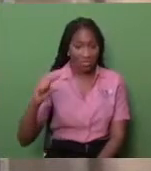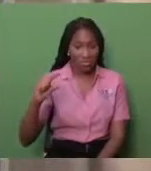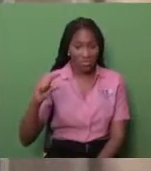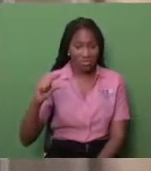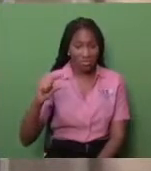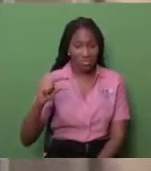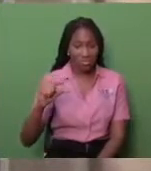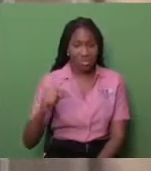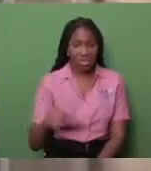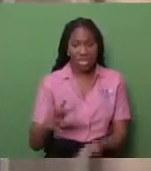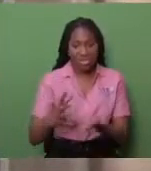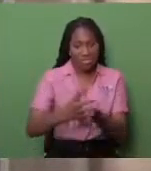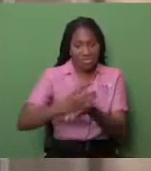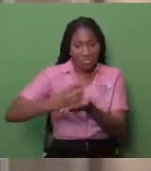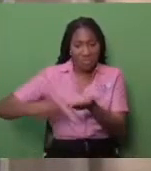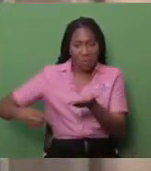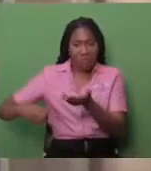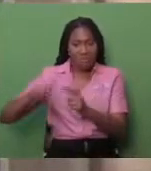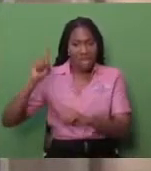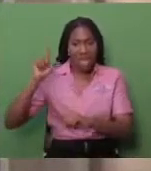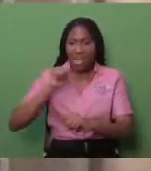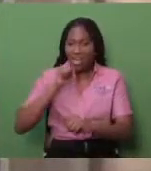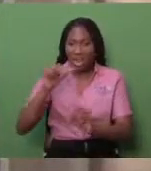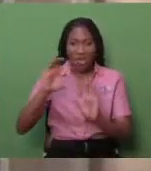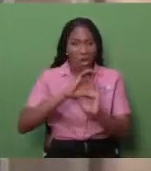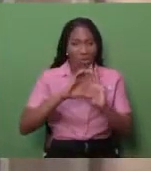majority and railroading their way in an